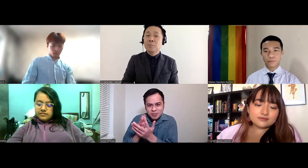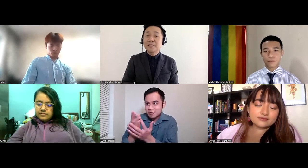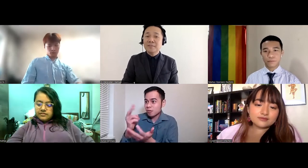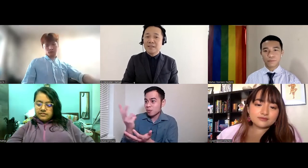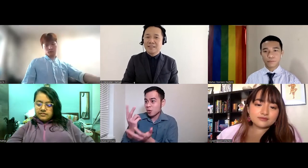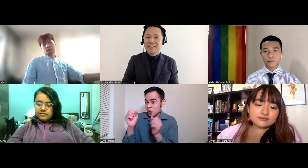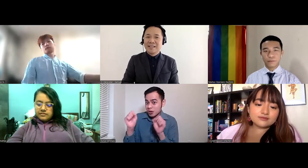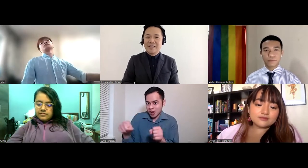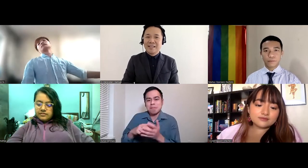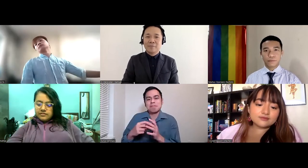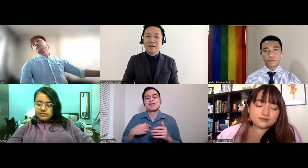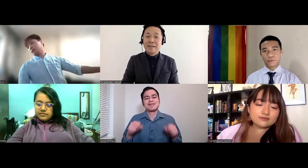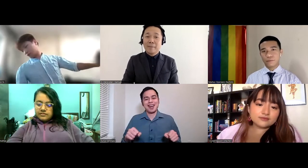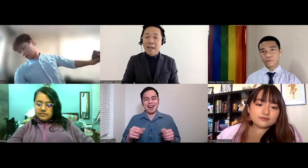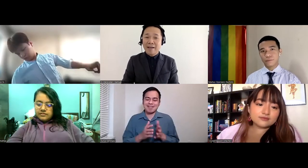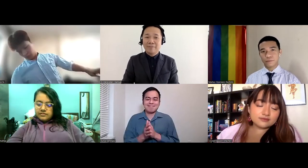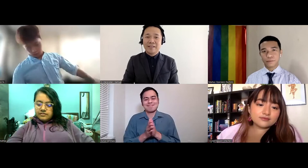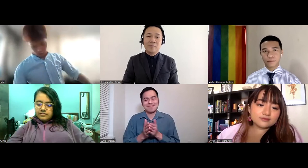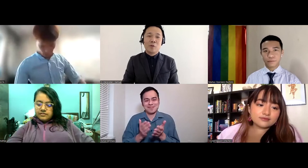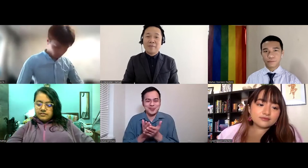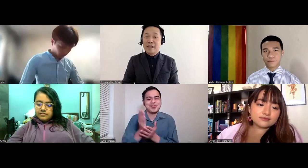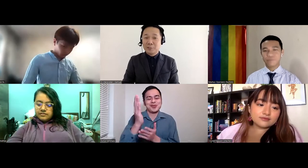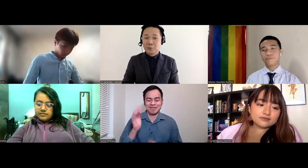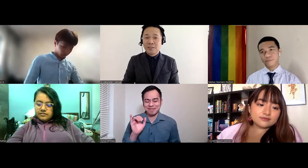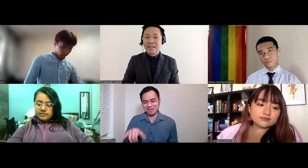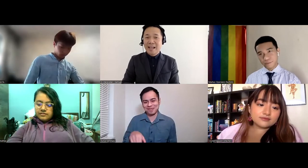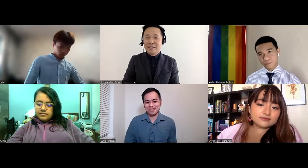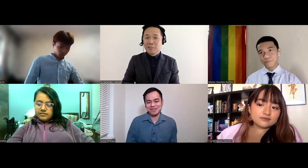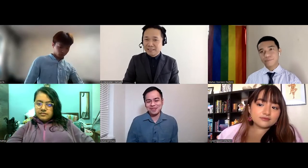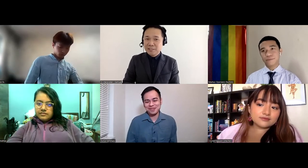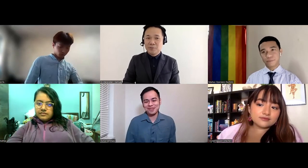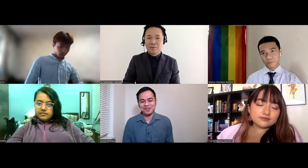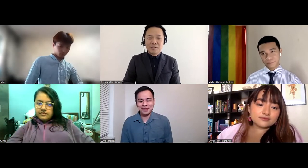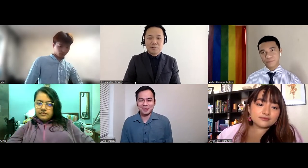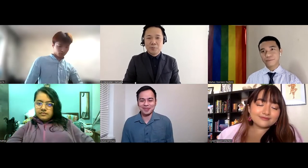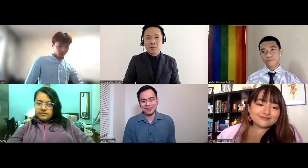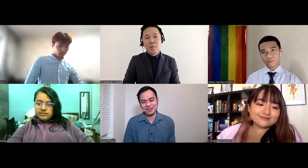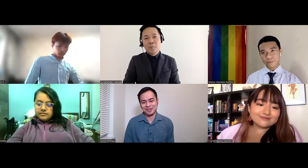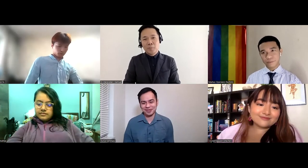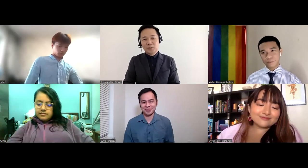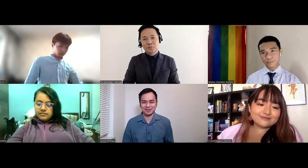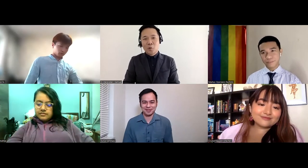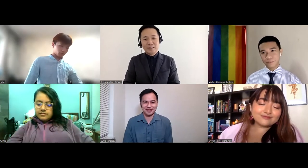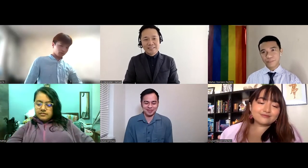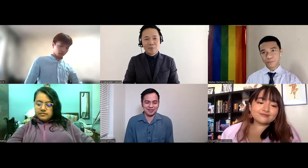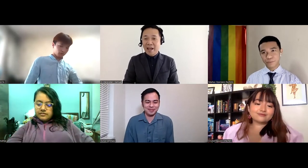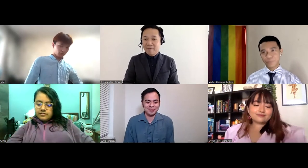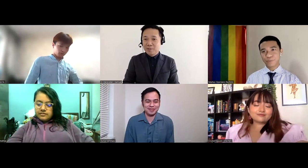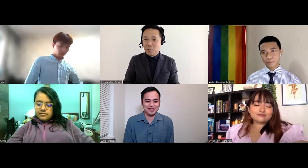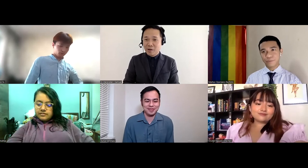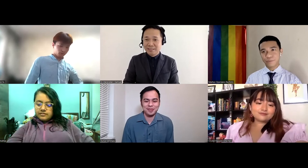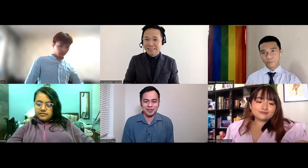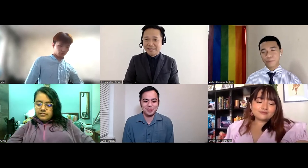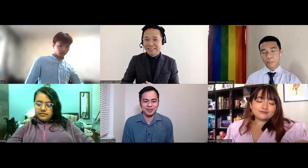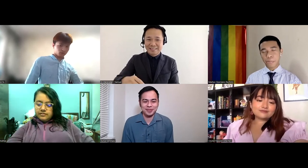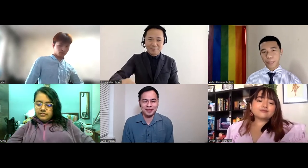me to persevere in finding a path in whatever I do and in continue to push forward what I have been